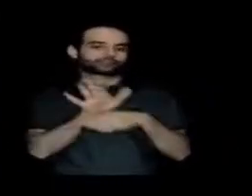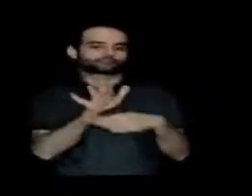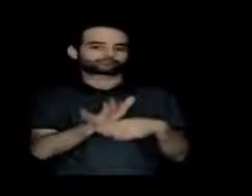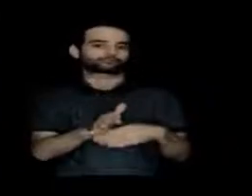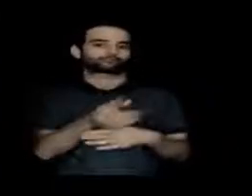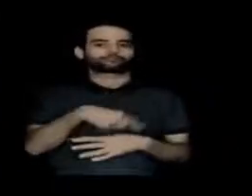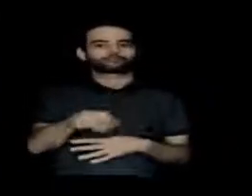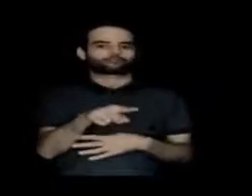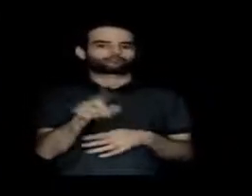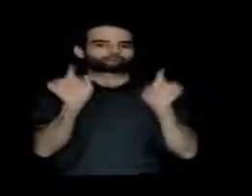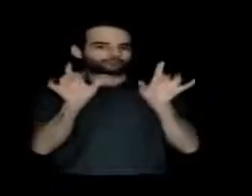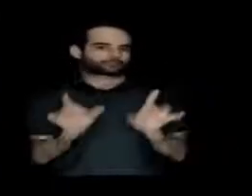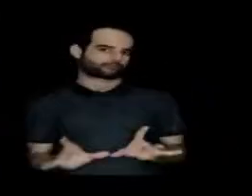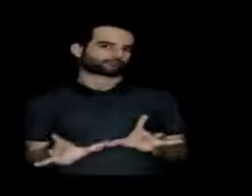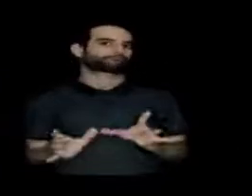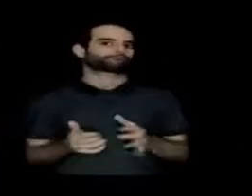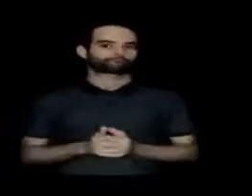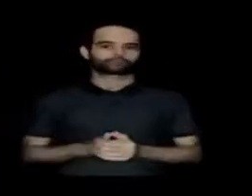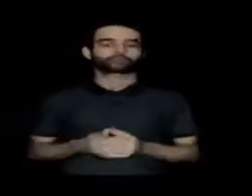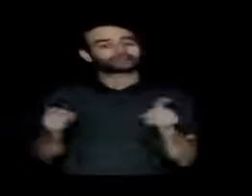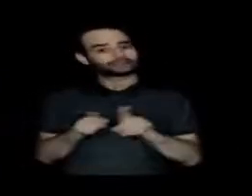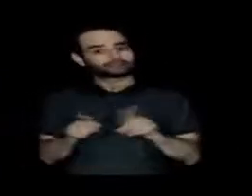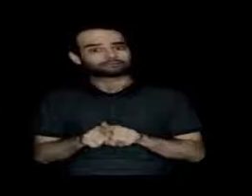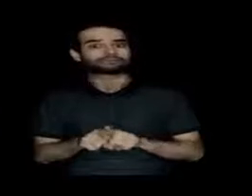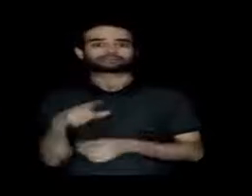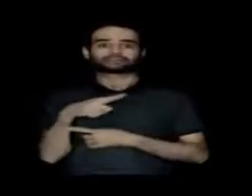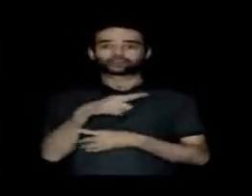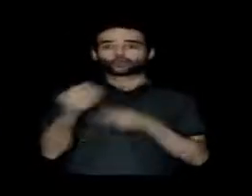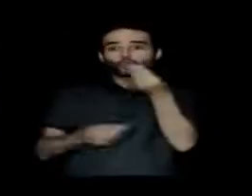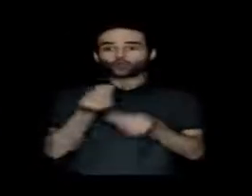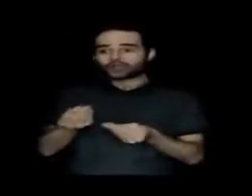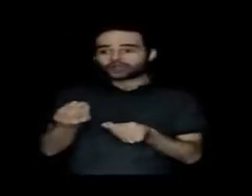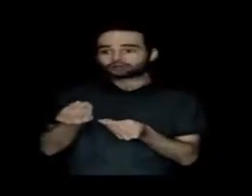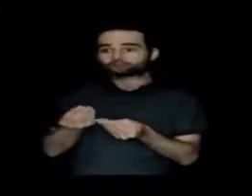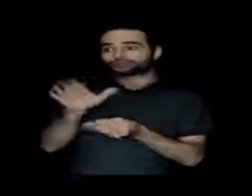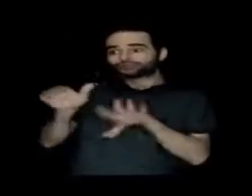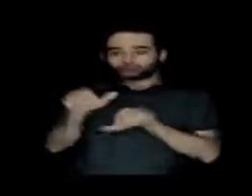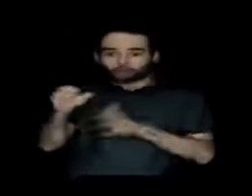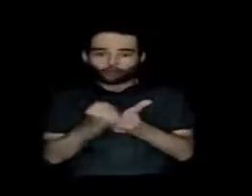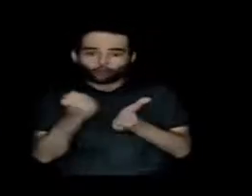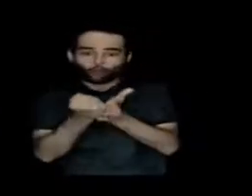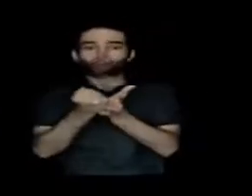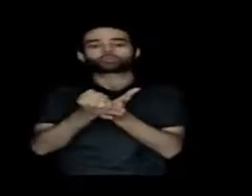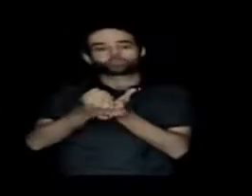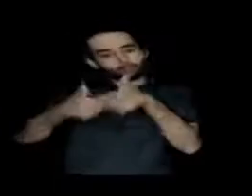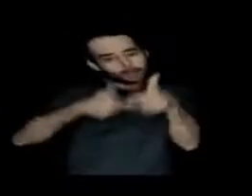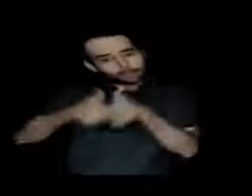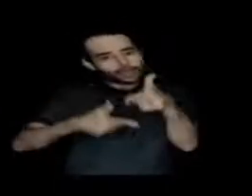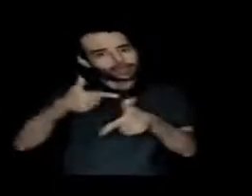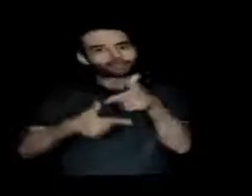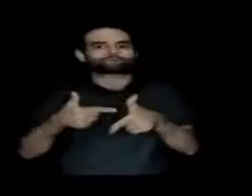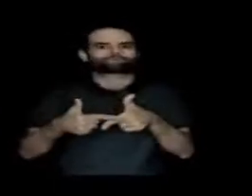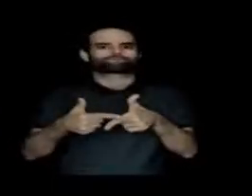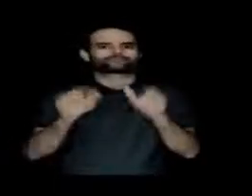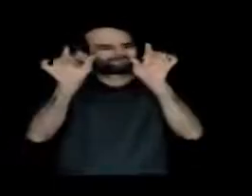do? Because she was also the first person with a disability to get approved by UNB. In fact, the university